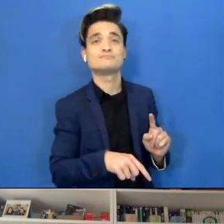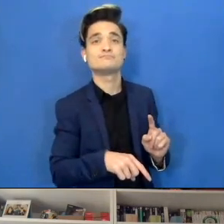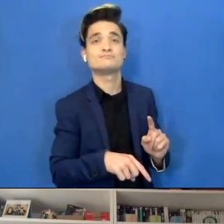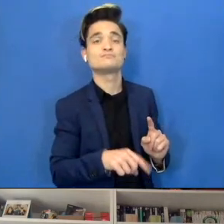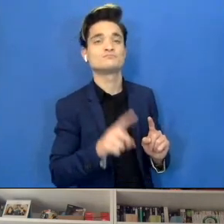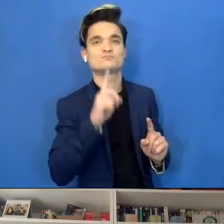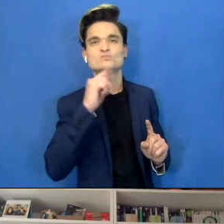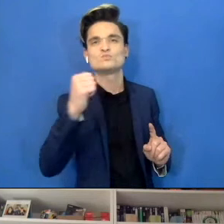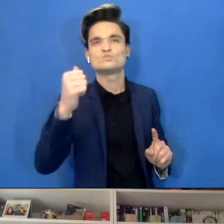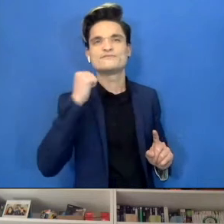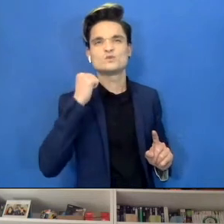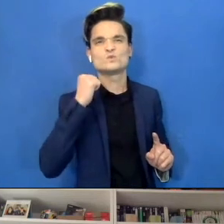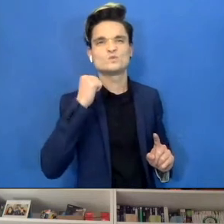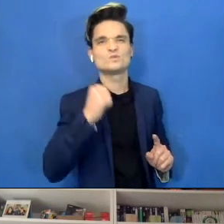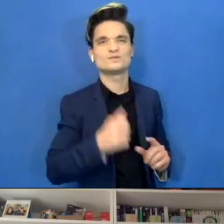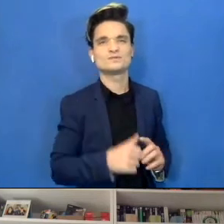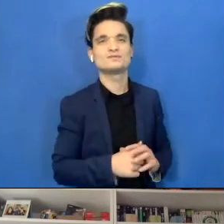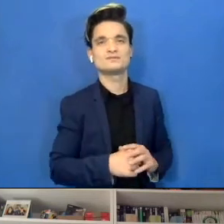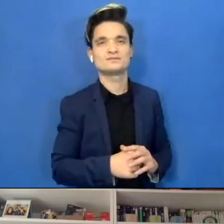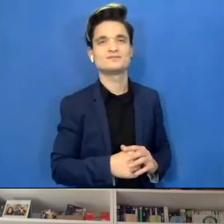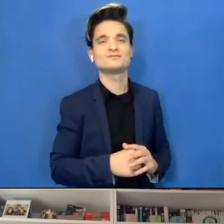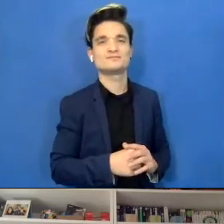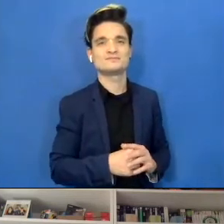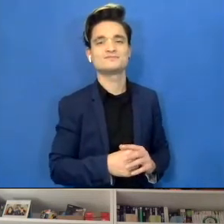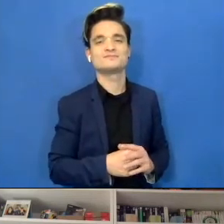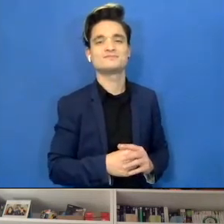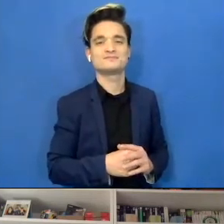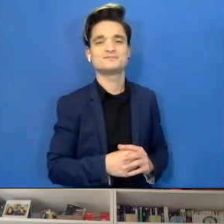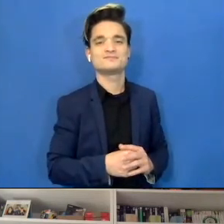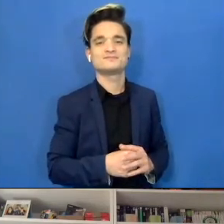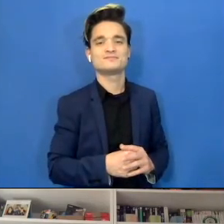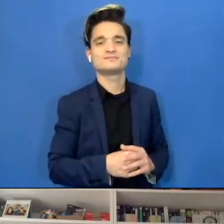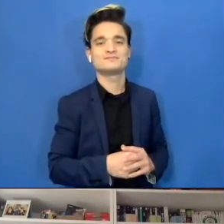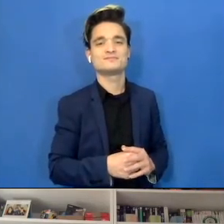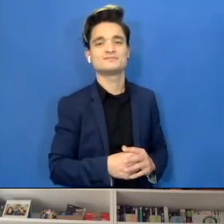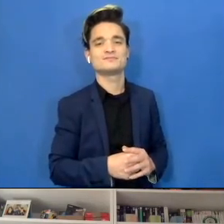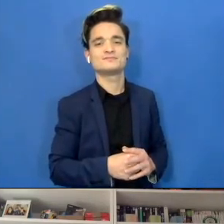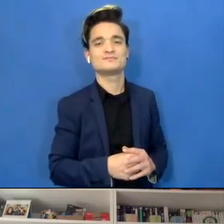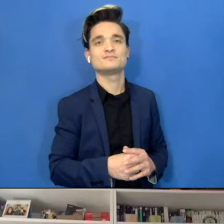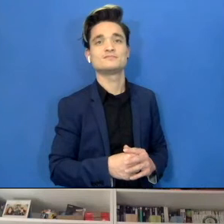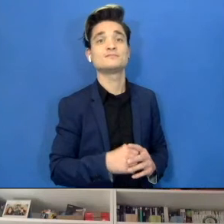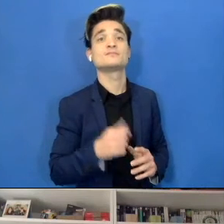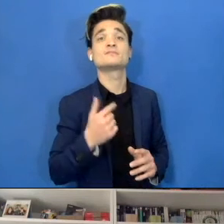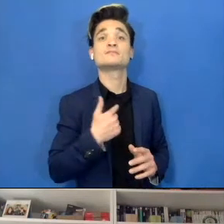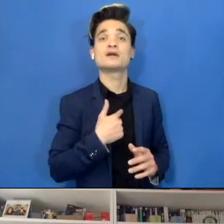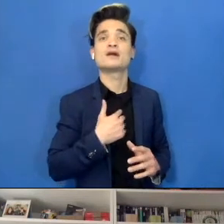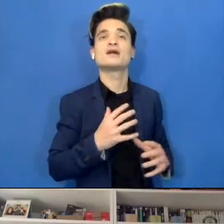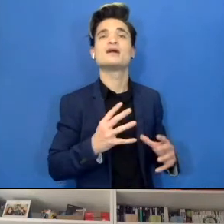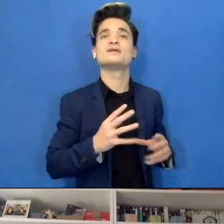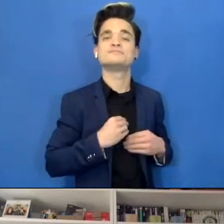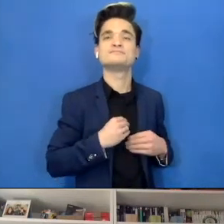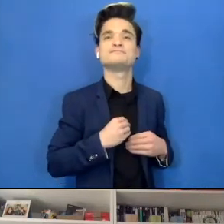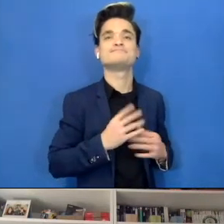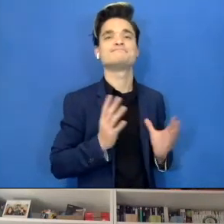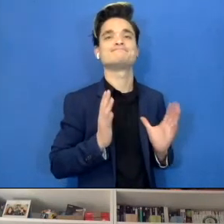I accept your limits and I work with them, not against them.